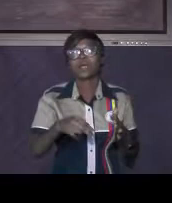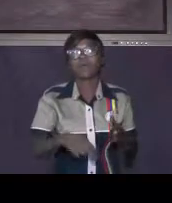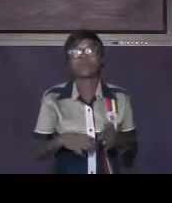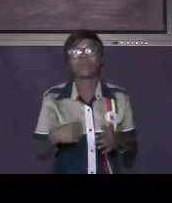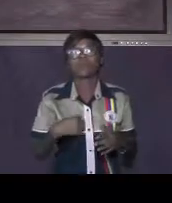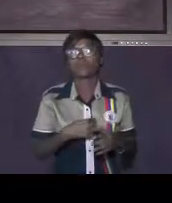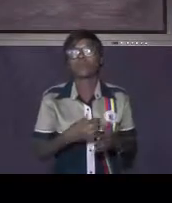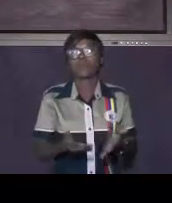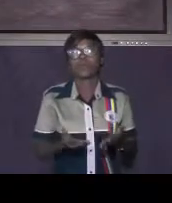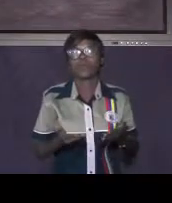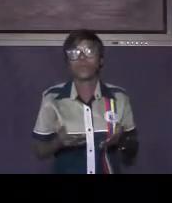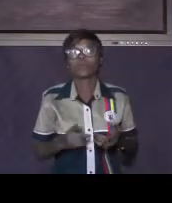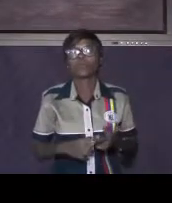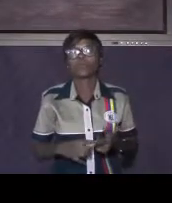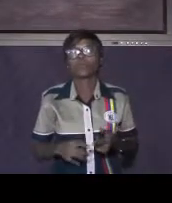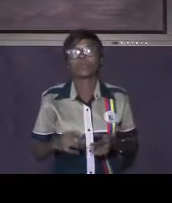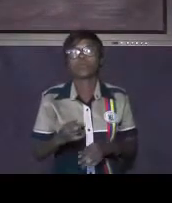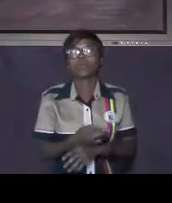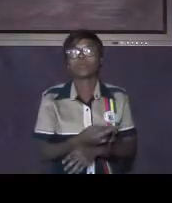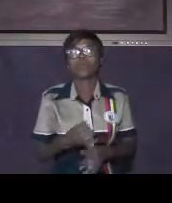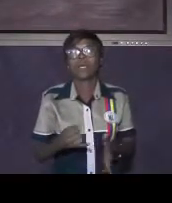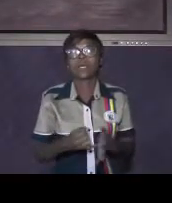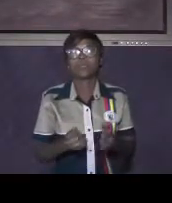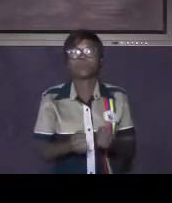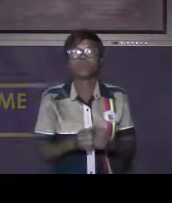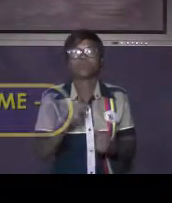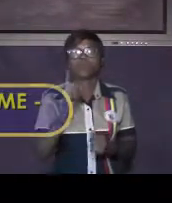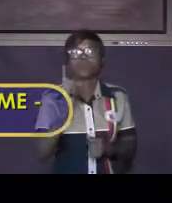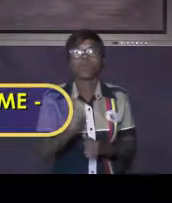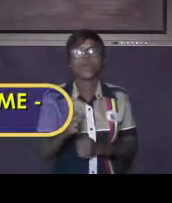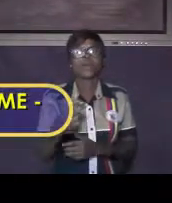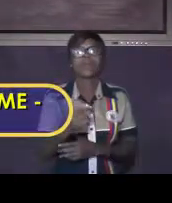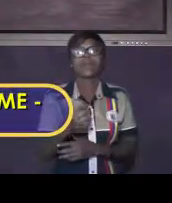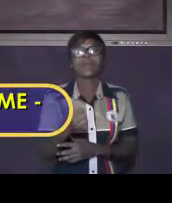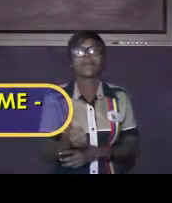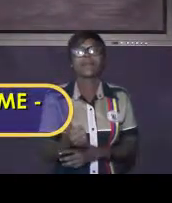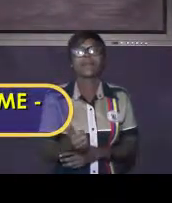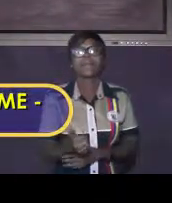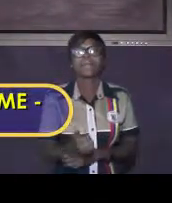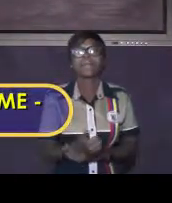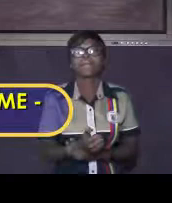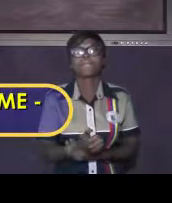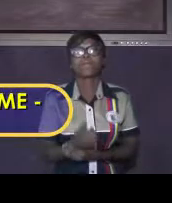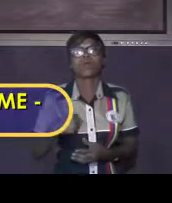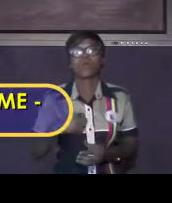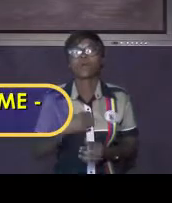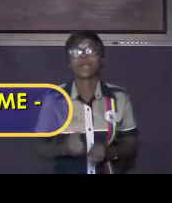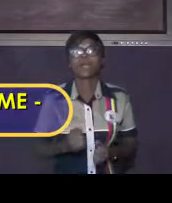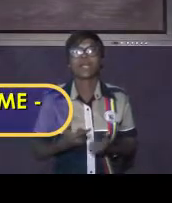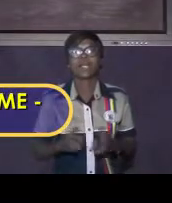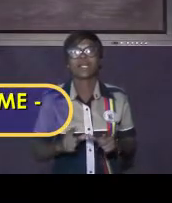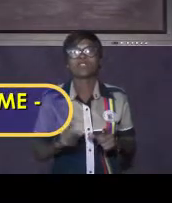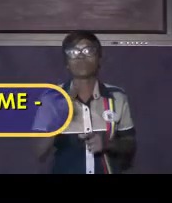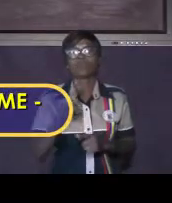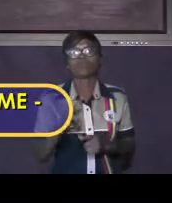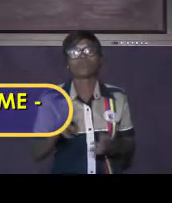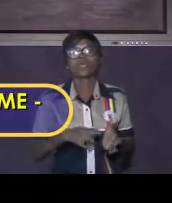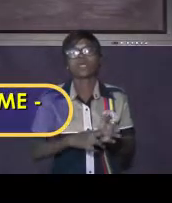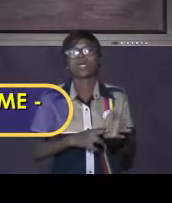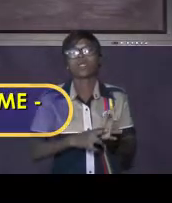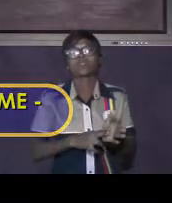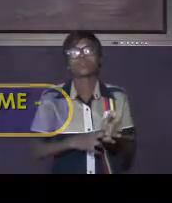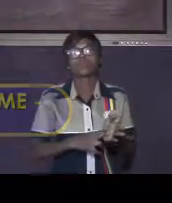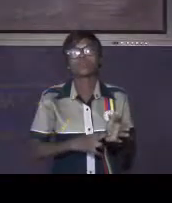we want to scale down 1 hectare, so we'll multiply by 1 hectare. Now, we can let 2 zeros cancel 2